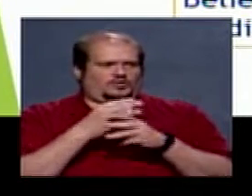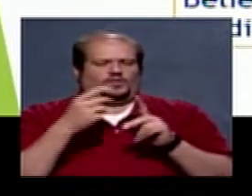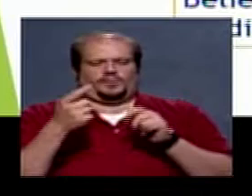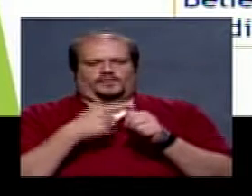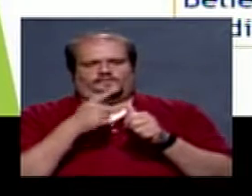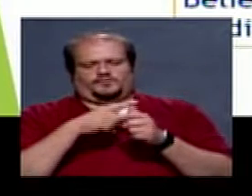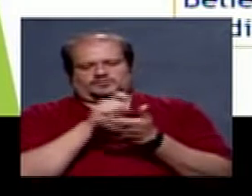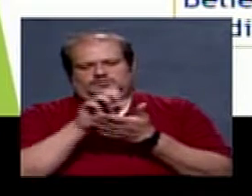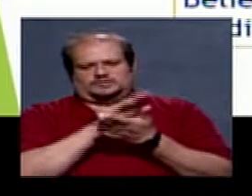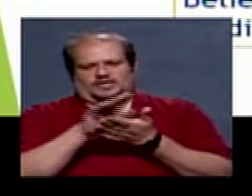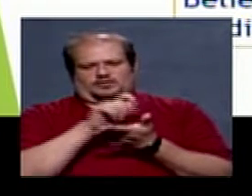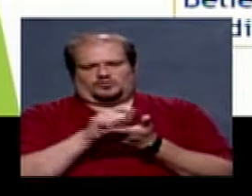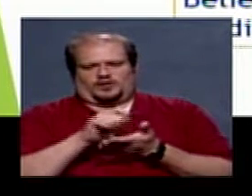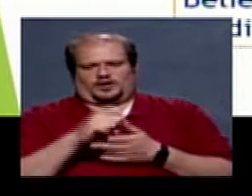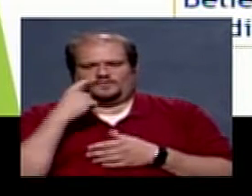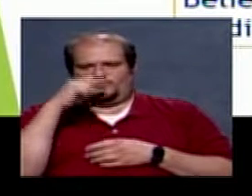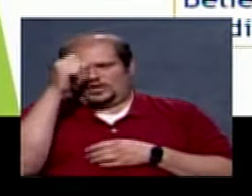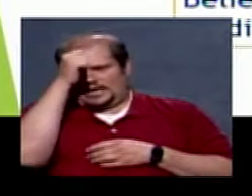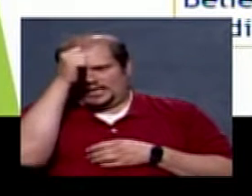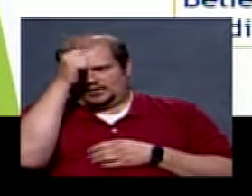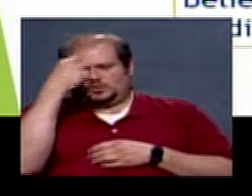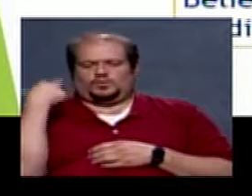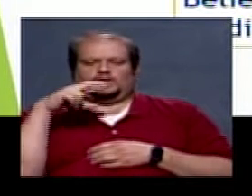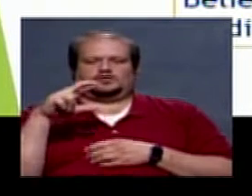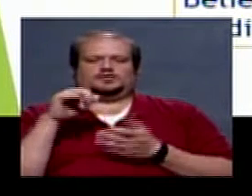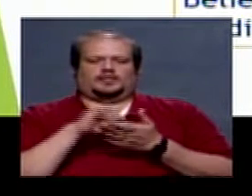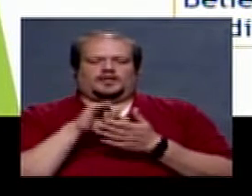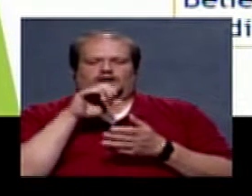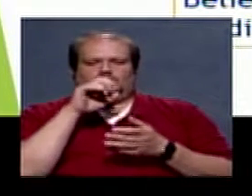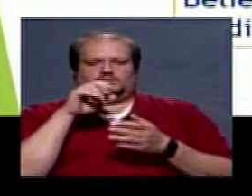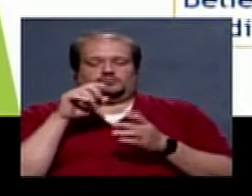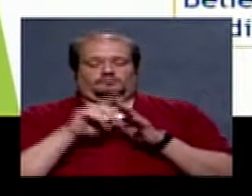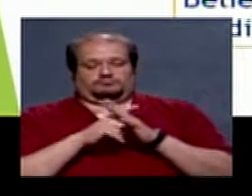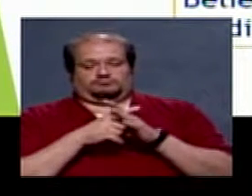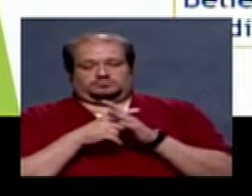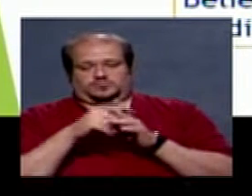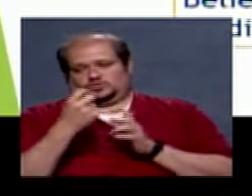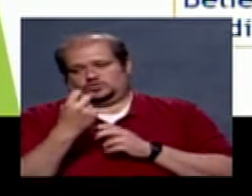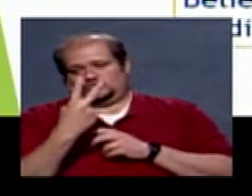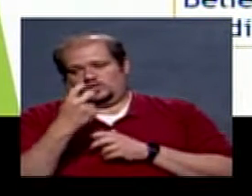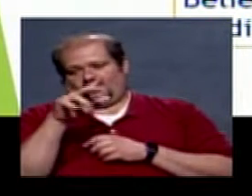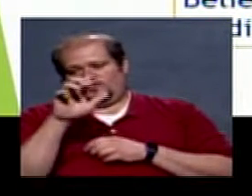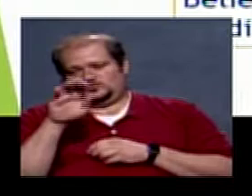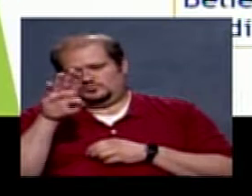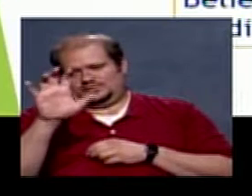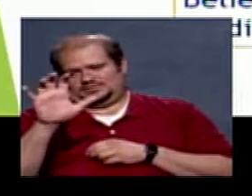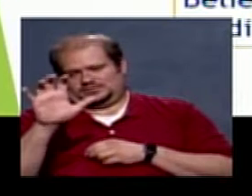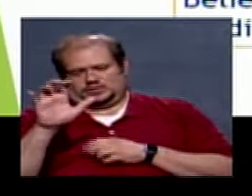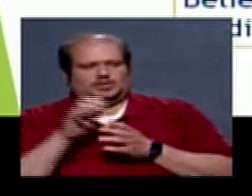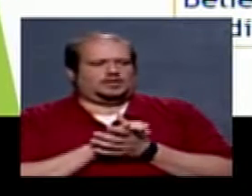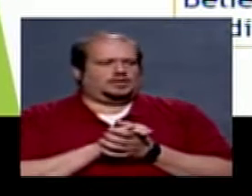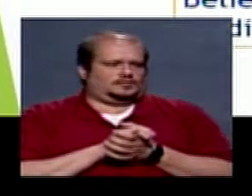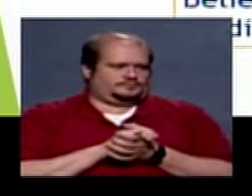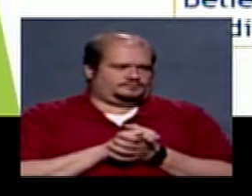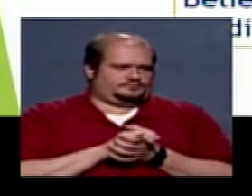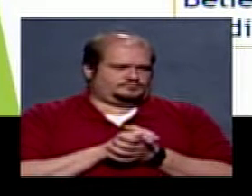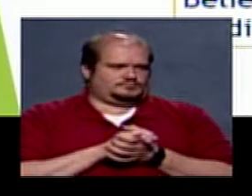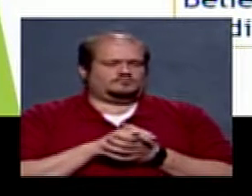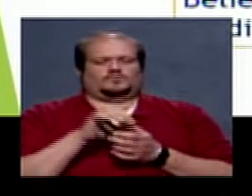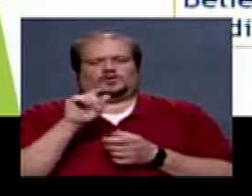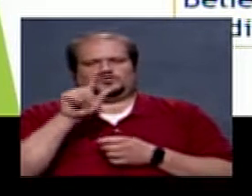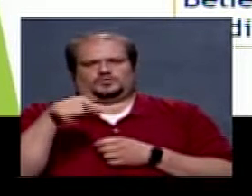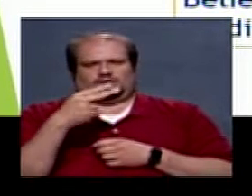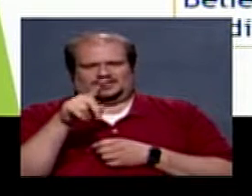The first sacred writings of Hinduism have dated back to 1200 BC. In the